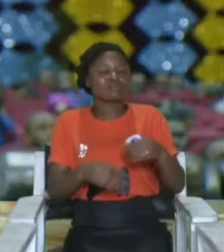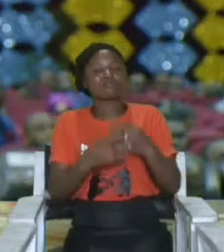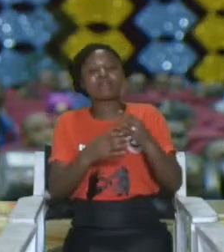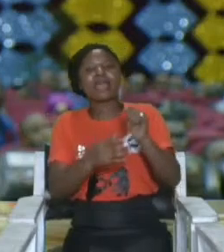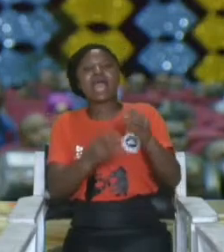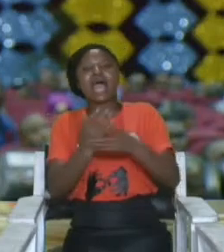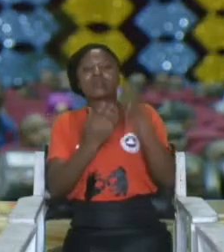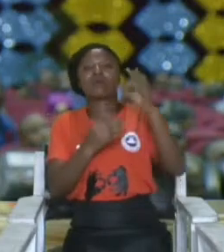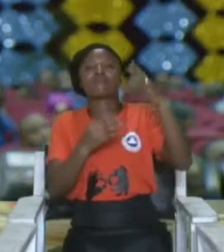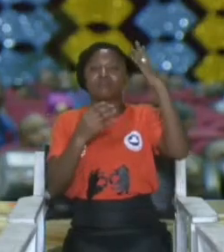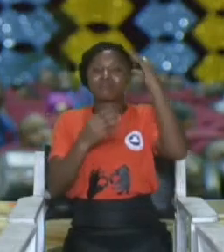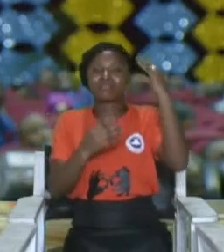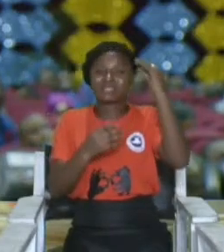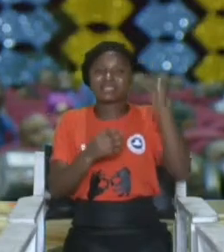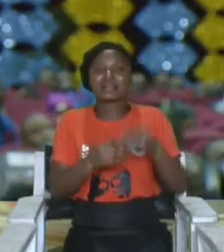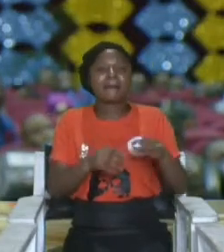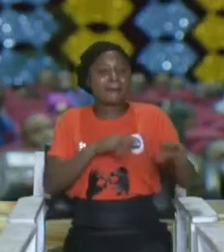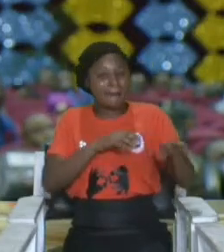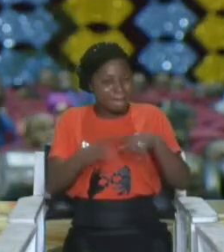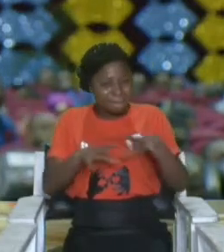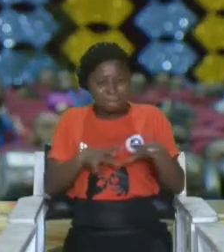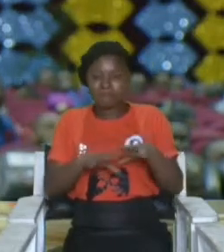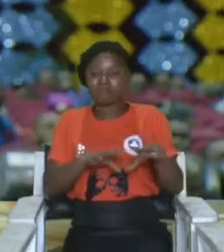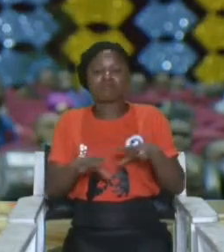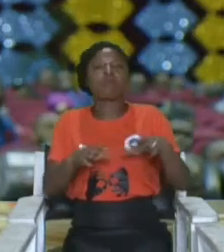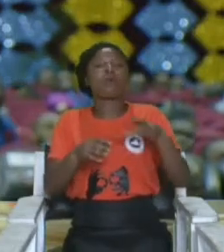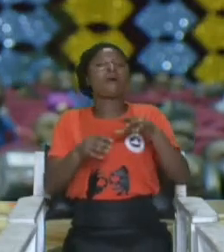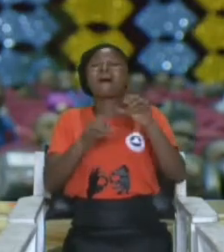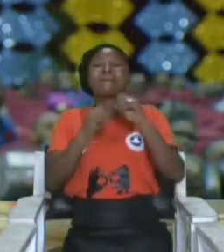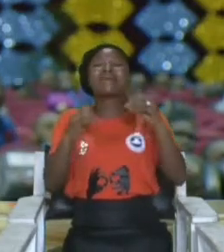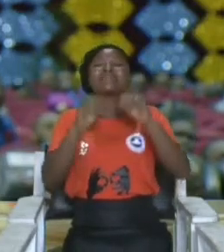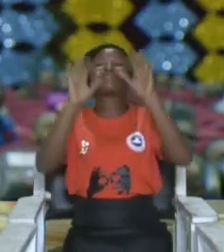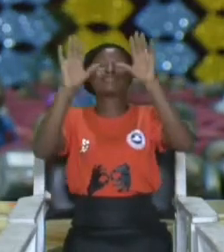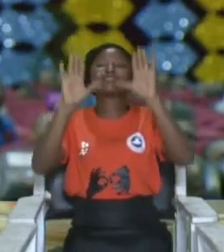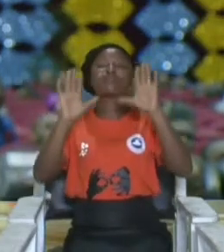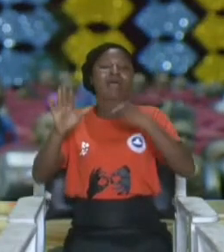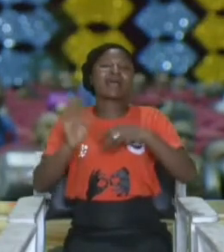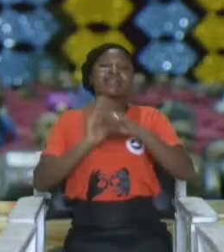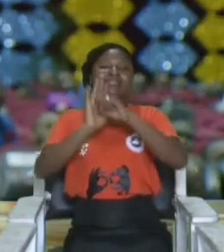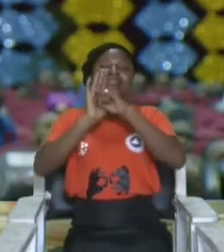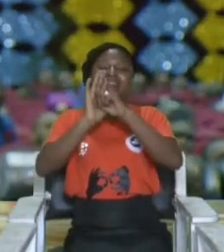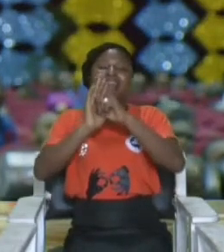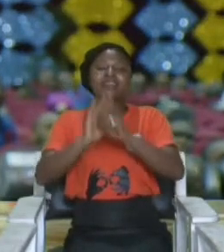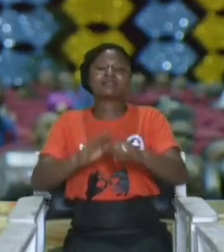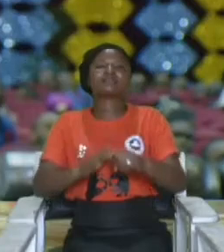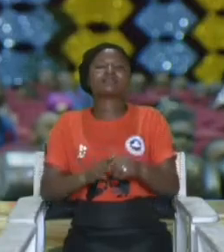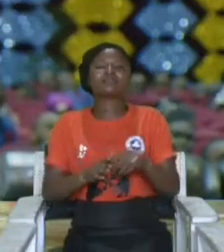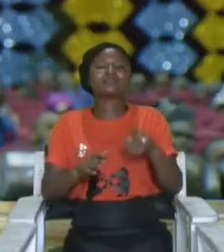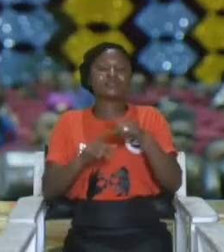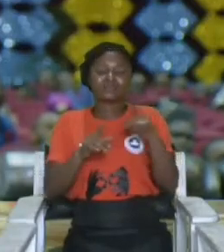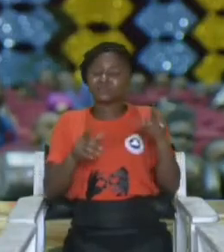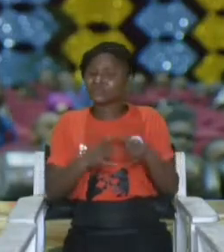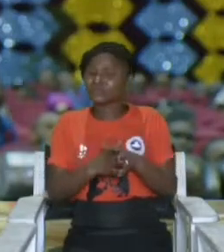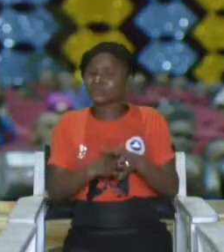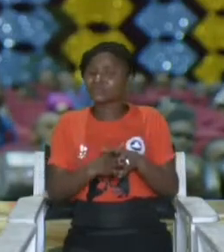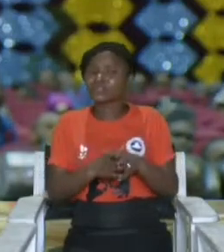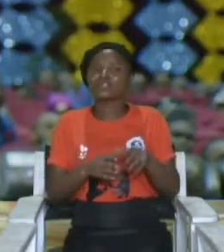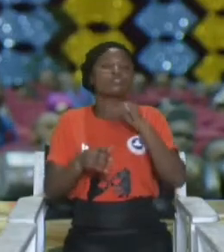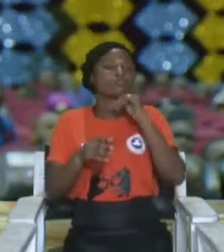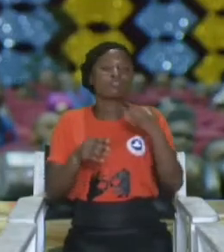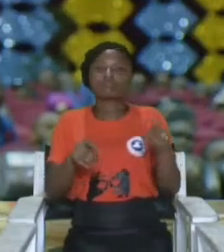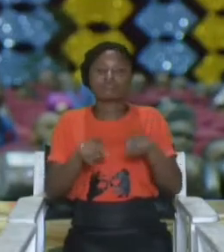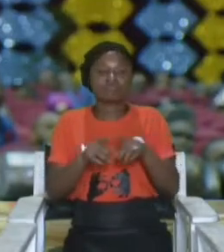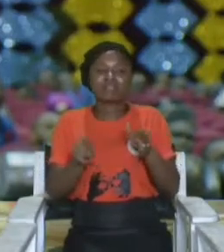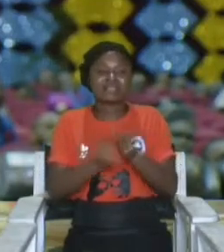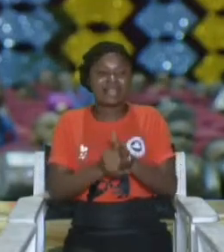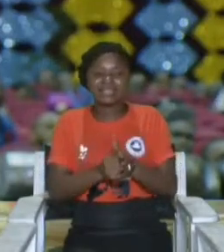of Moses, performed many miracles and signs, fearful signs, not for showmanship, not so that